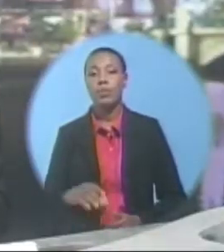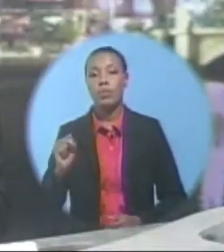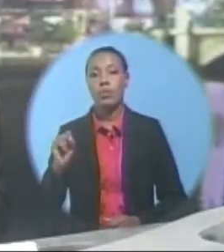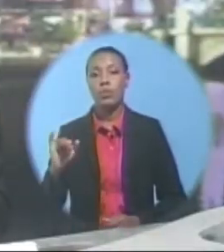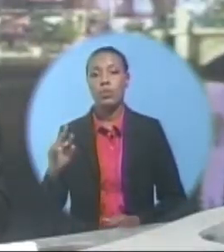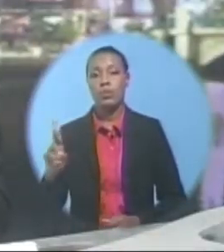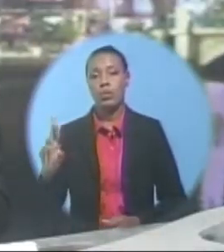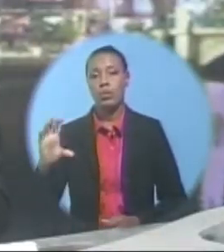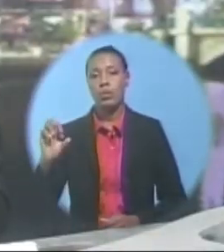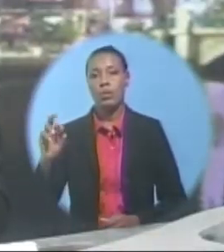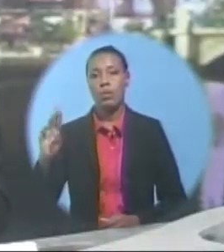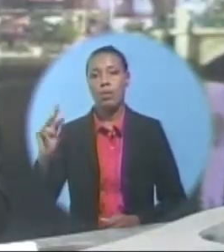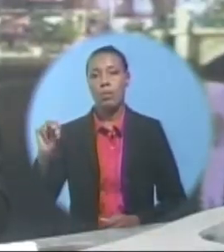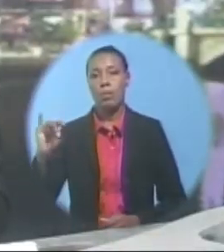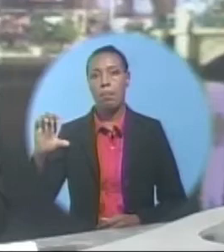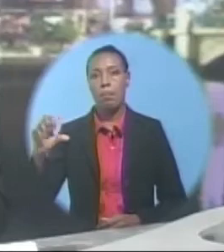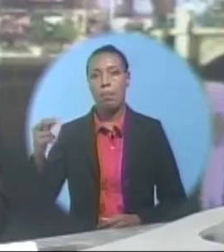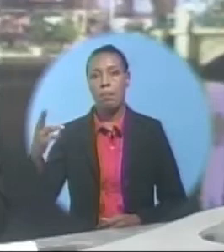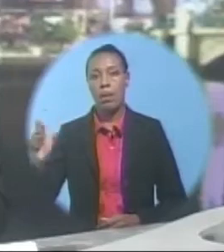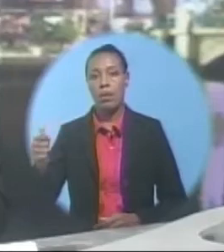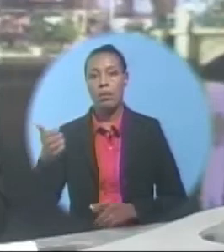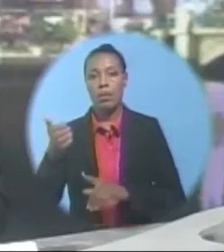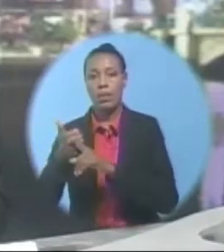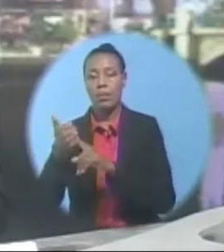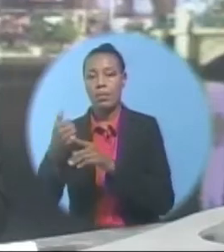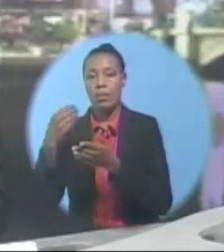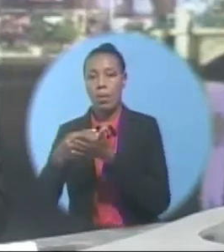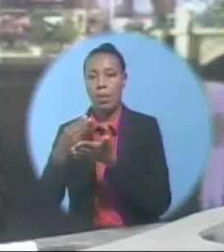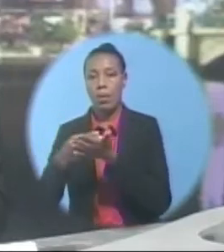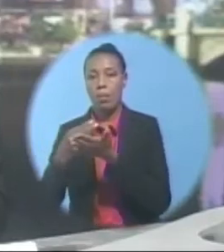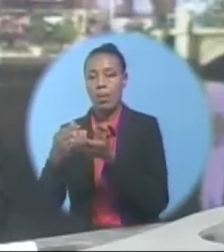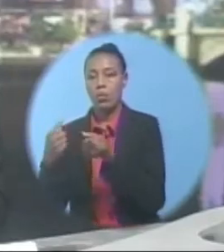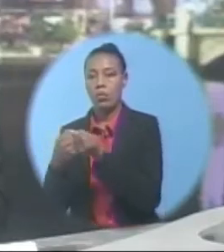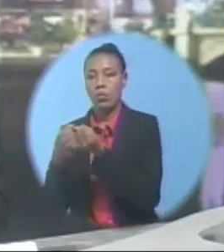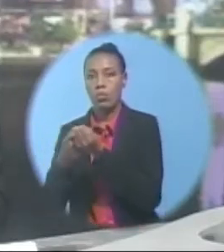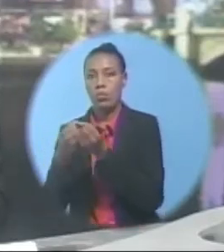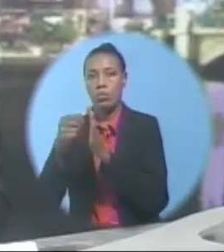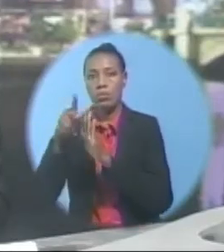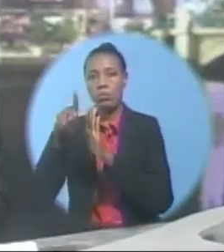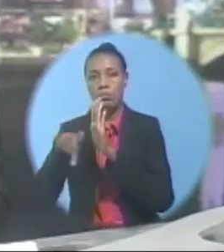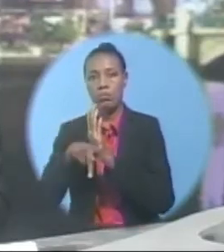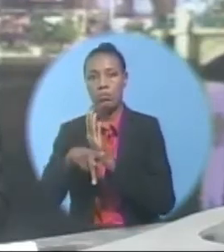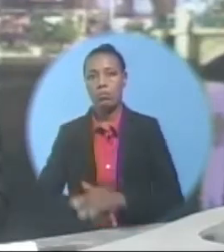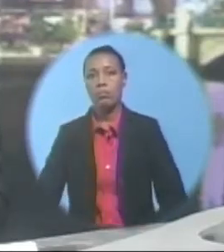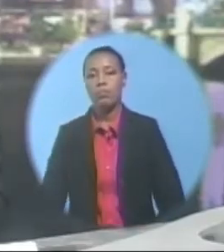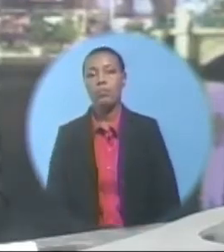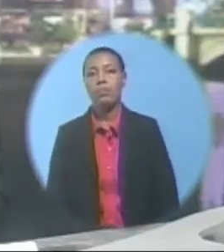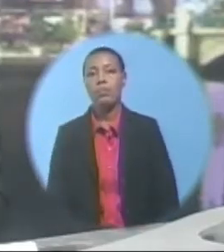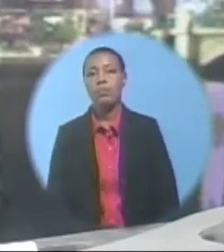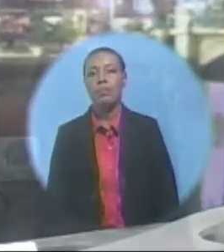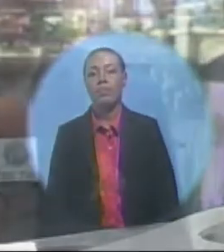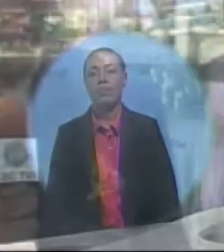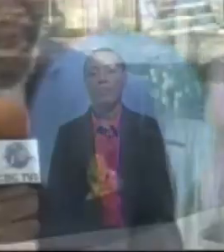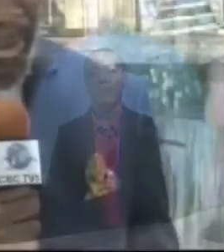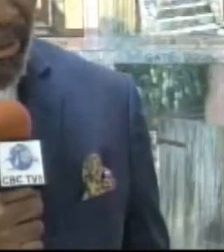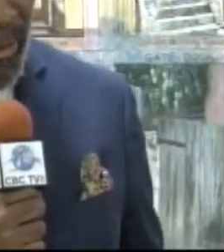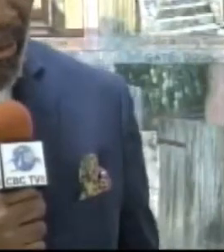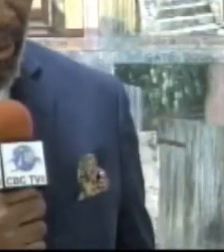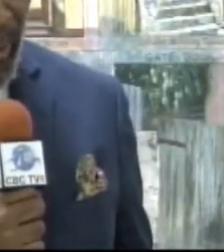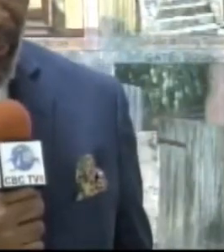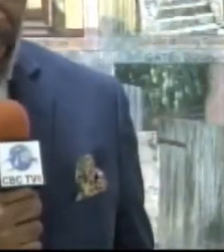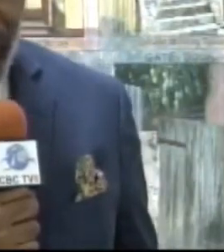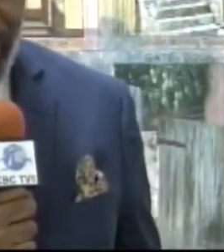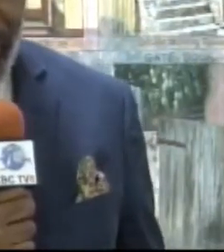Sir Trevor Carmichael, chairman of the National Art Gallery Board, financed the project. In the